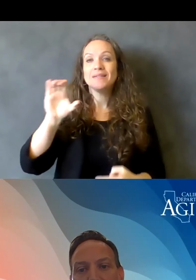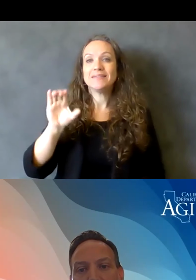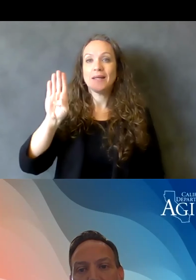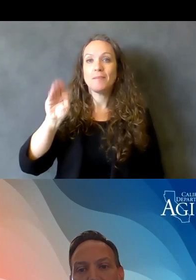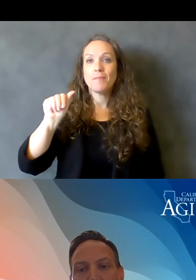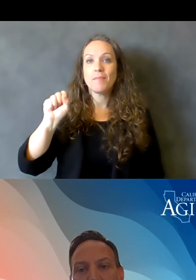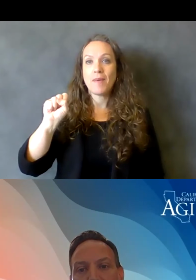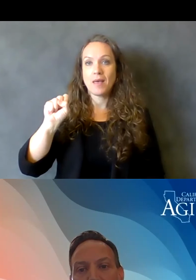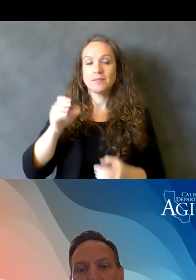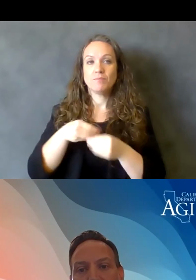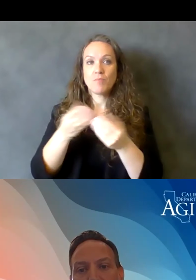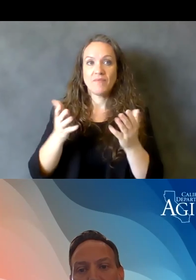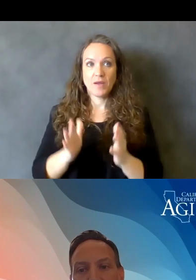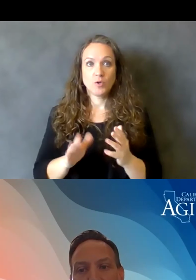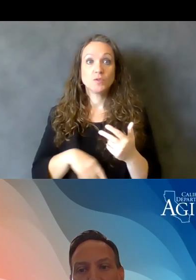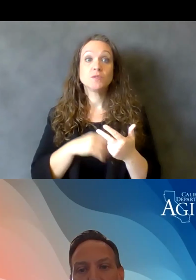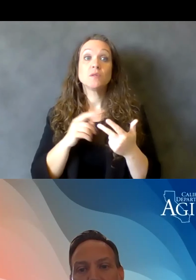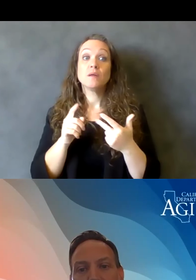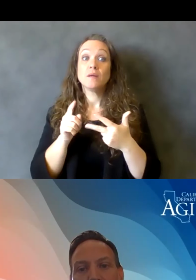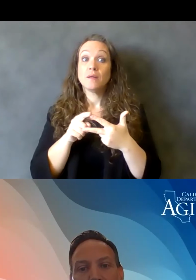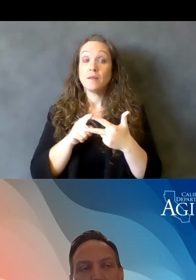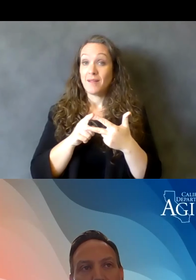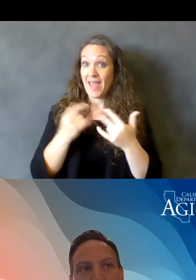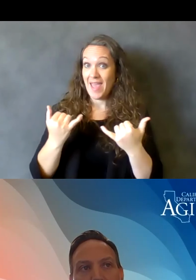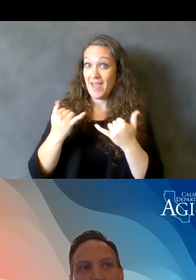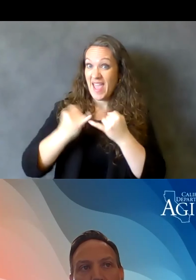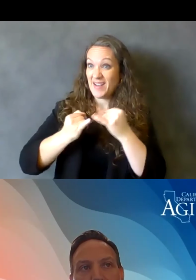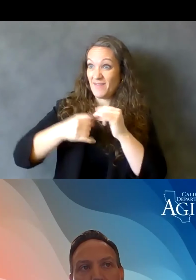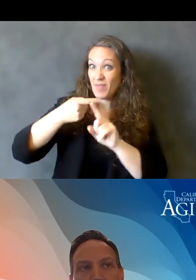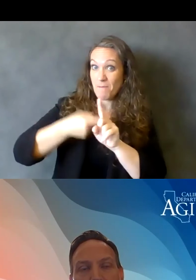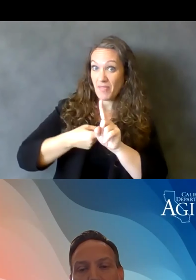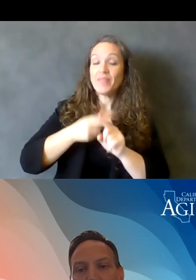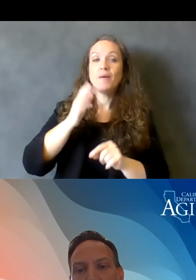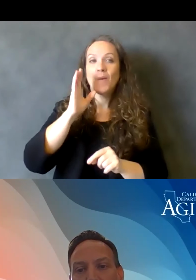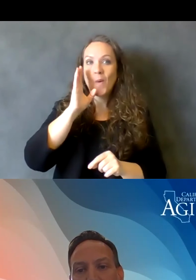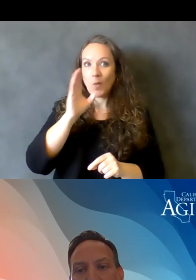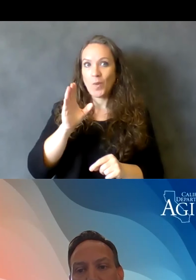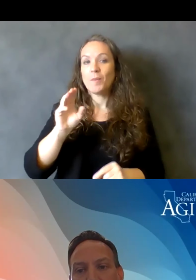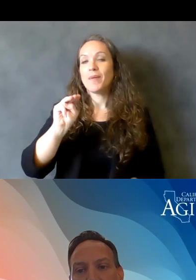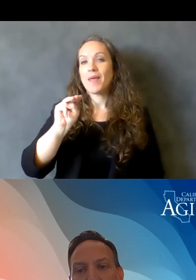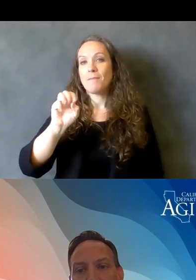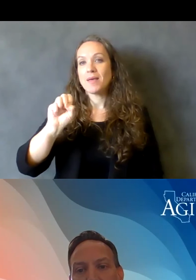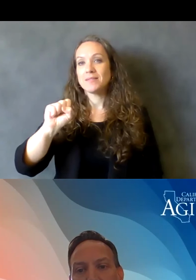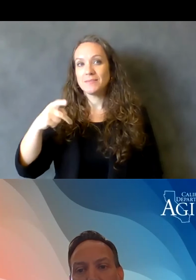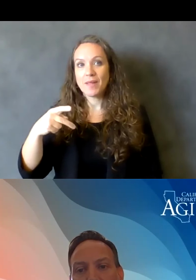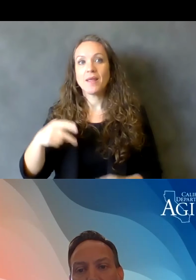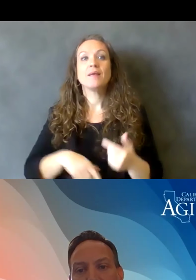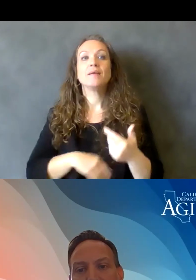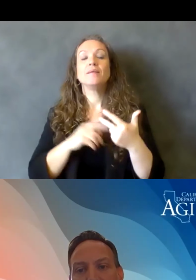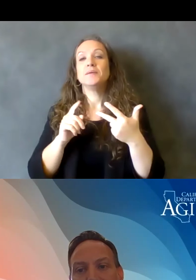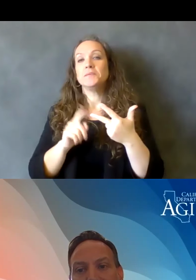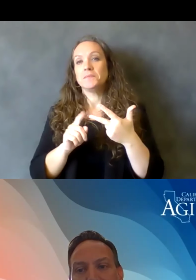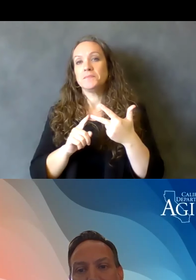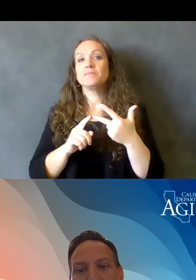week, we'll be releasing guidance to our MSSP providers. And then next week, we'll be releasing guidance to our AAA